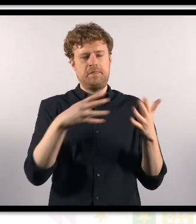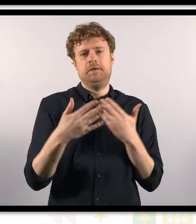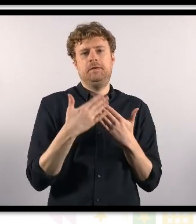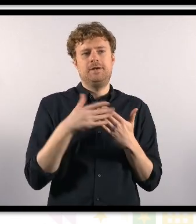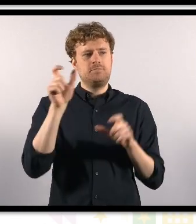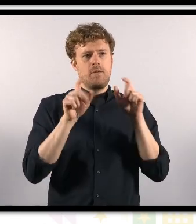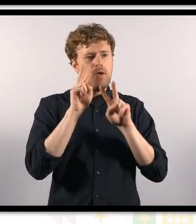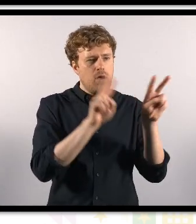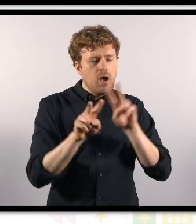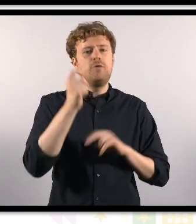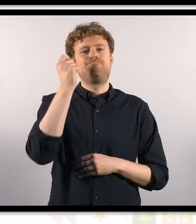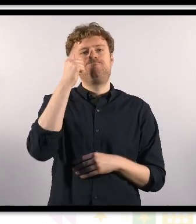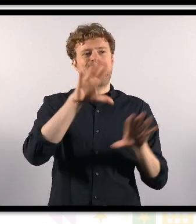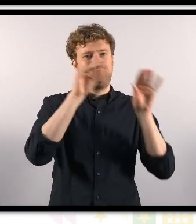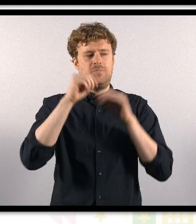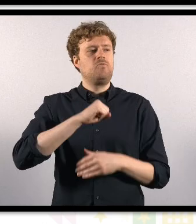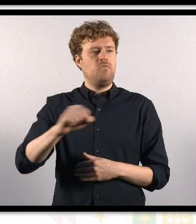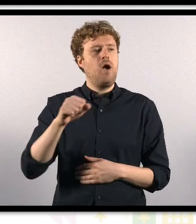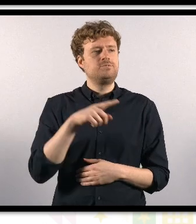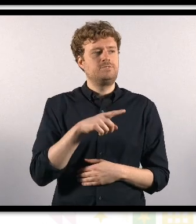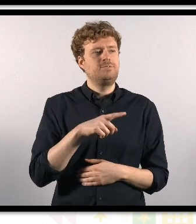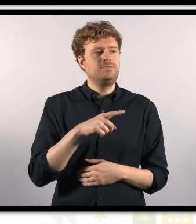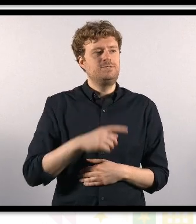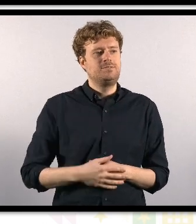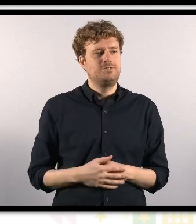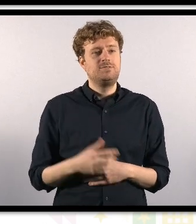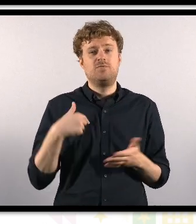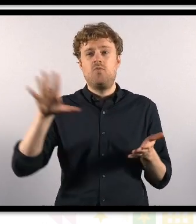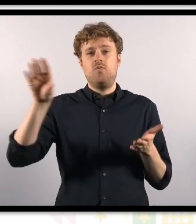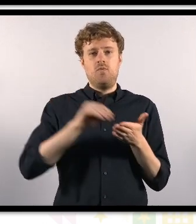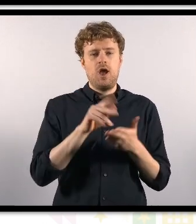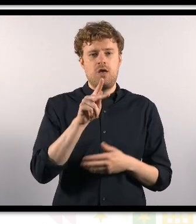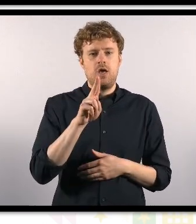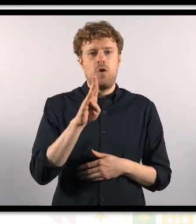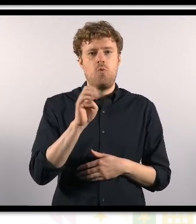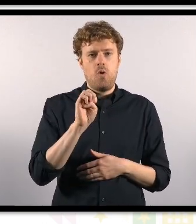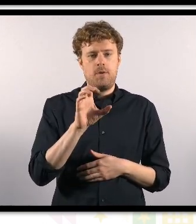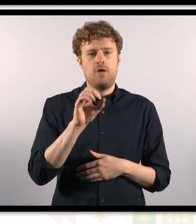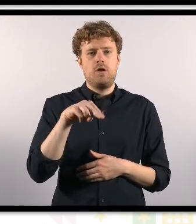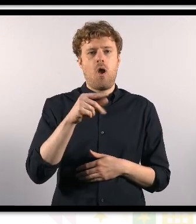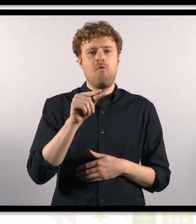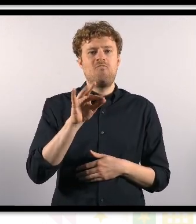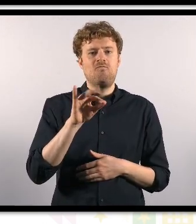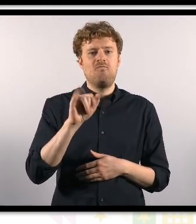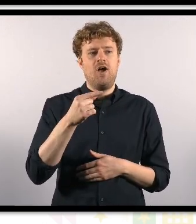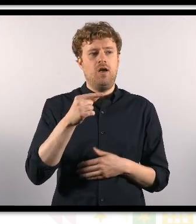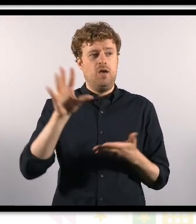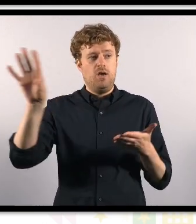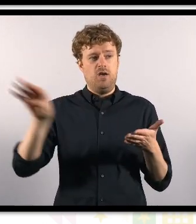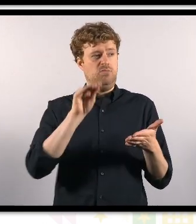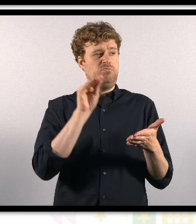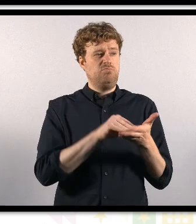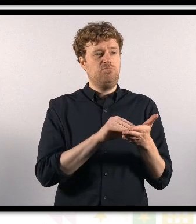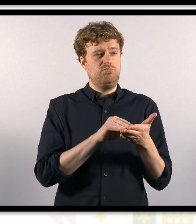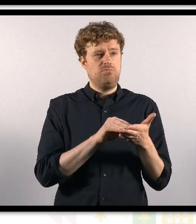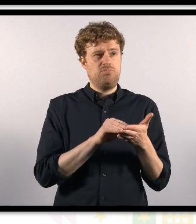It's a really nice visualization. We'll go into the map view, shows the relationship between key objects at a glance. And of course, you can